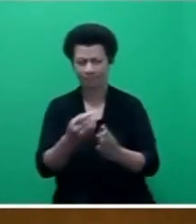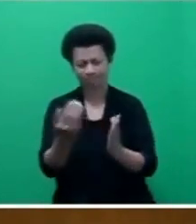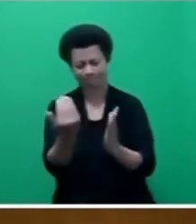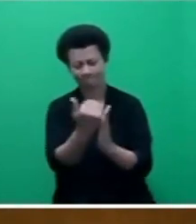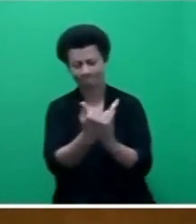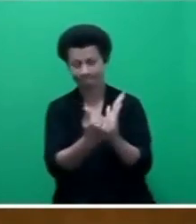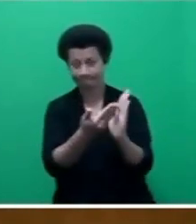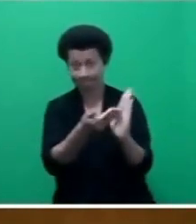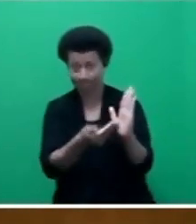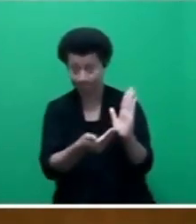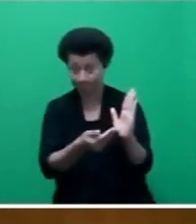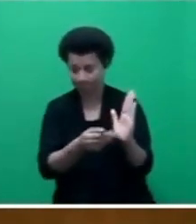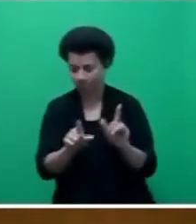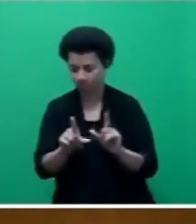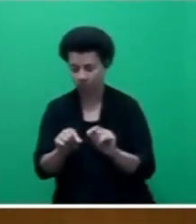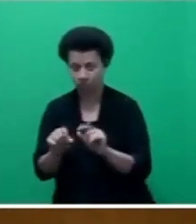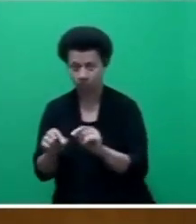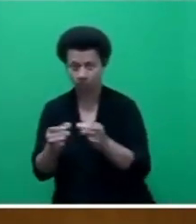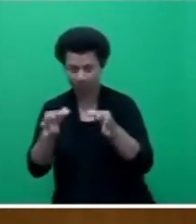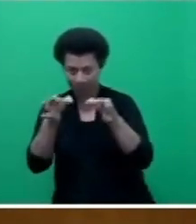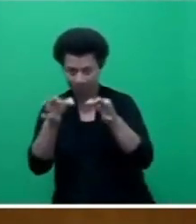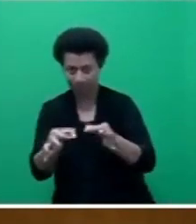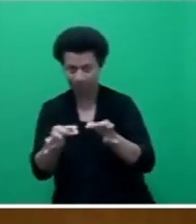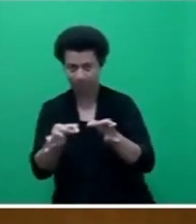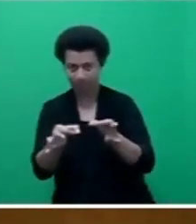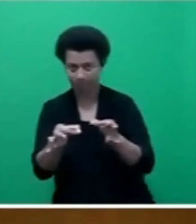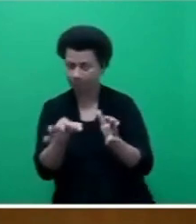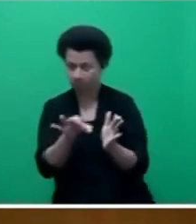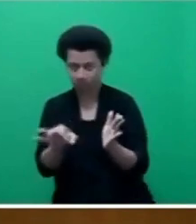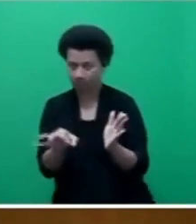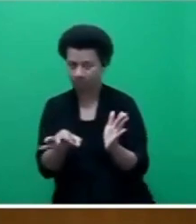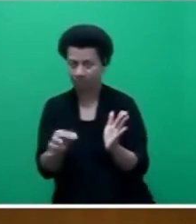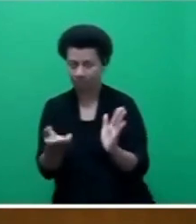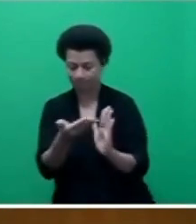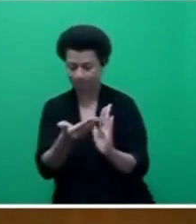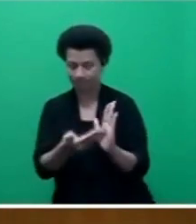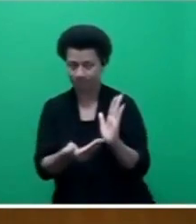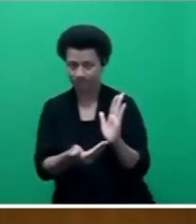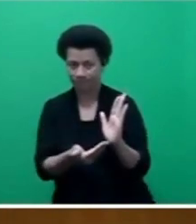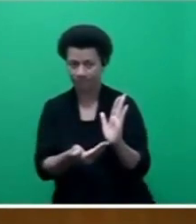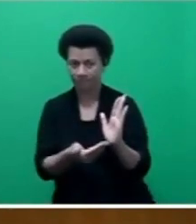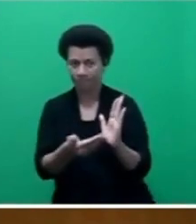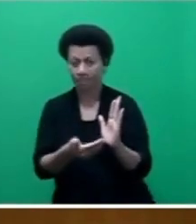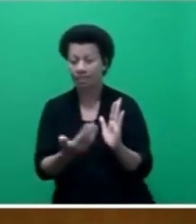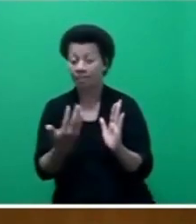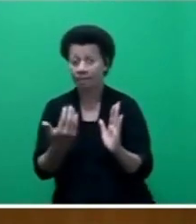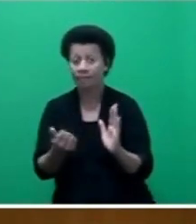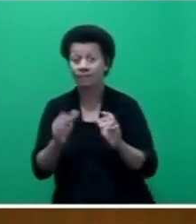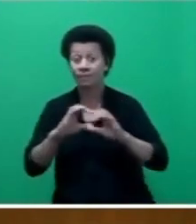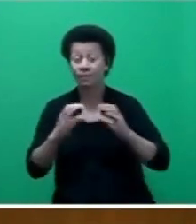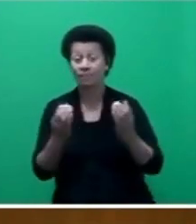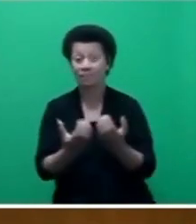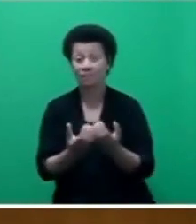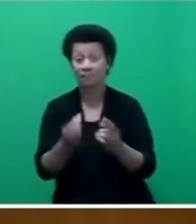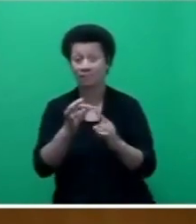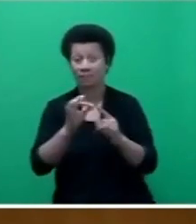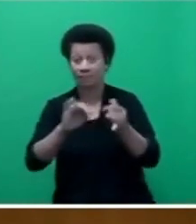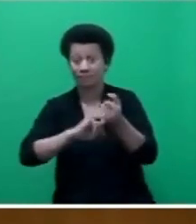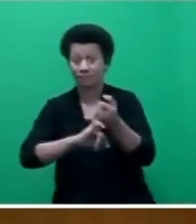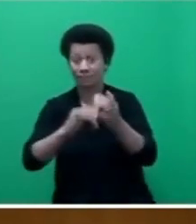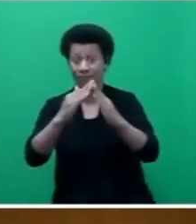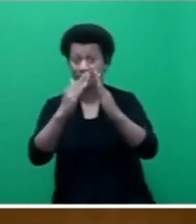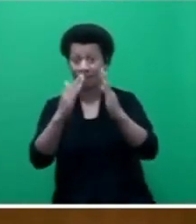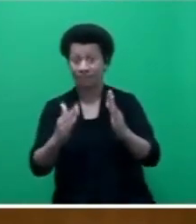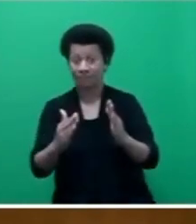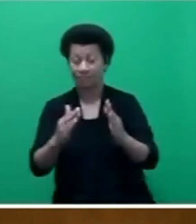this before any decision can be made. That is, a committee headed by the Permanent Secretary for Housing